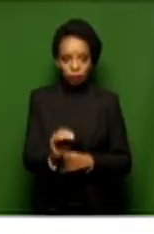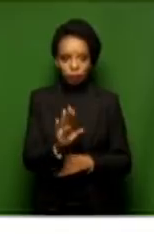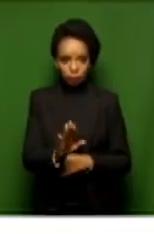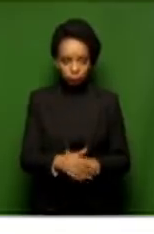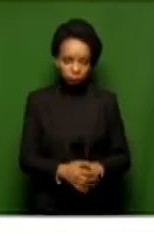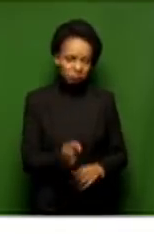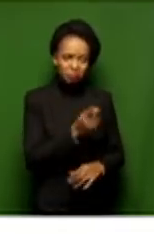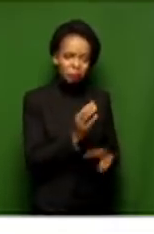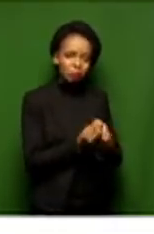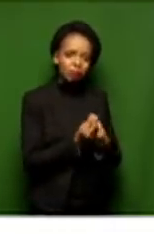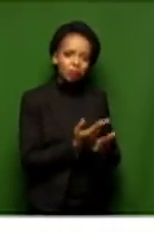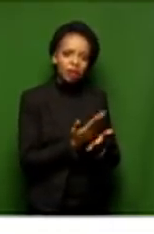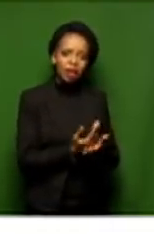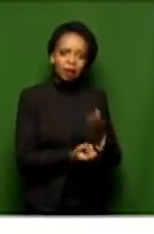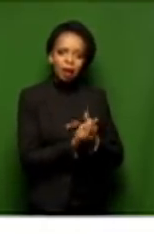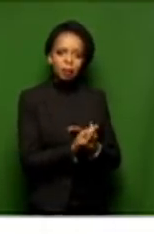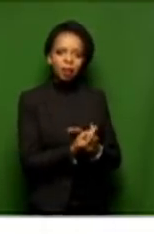could actually change the picture?